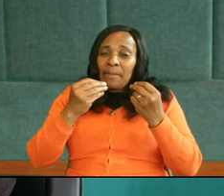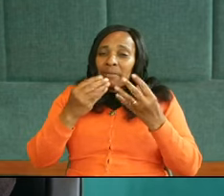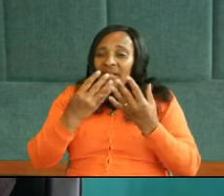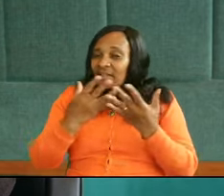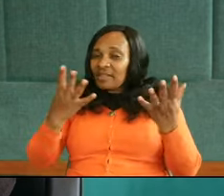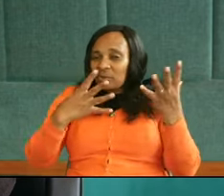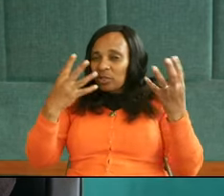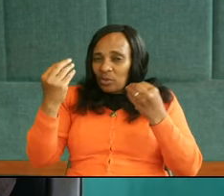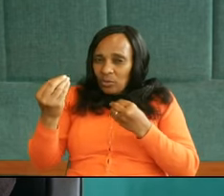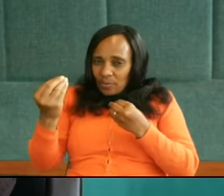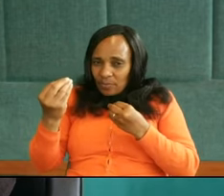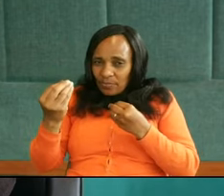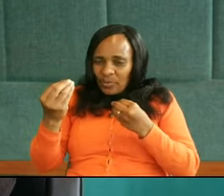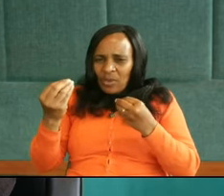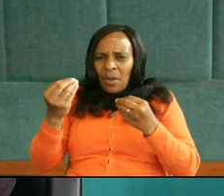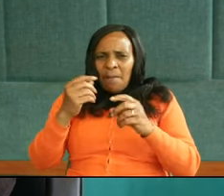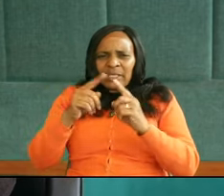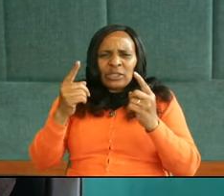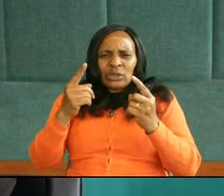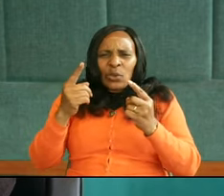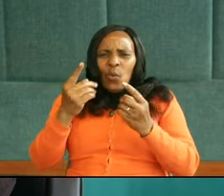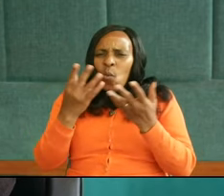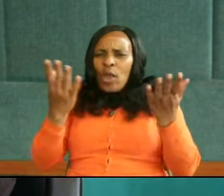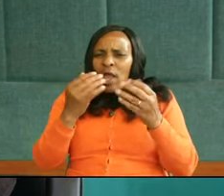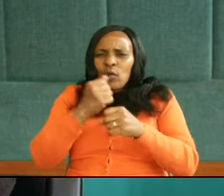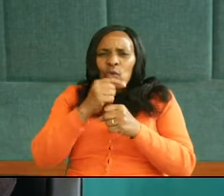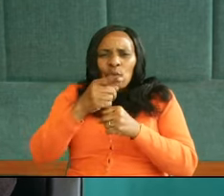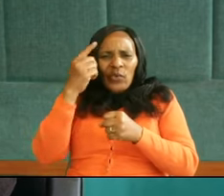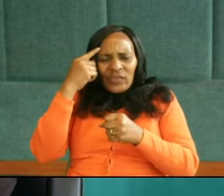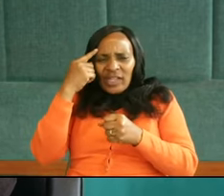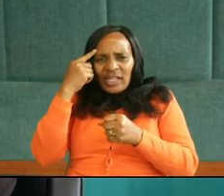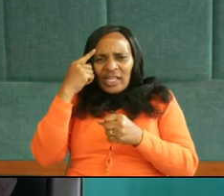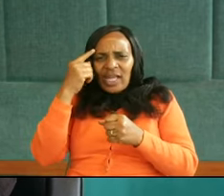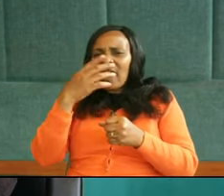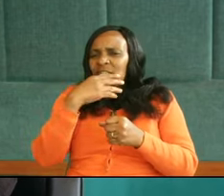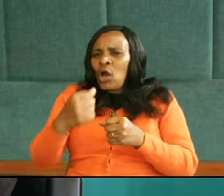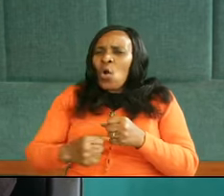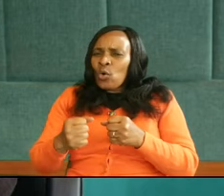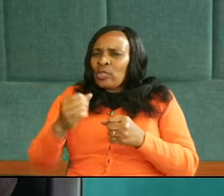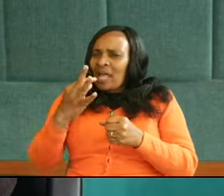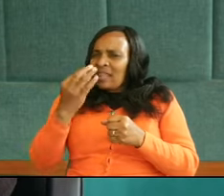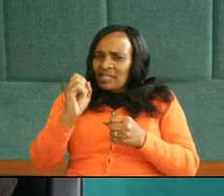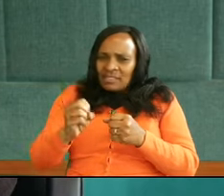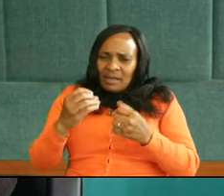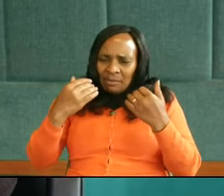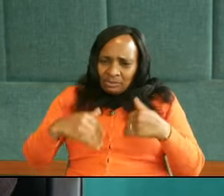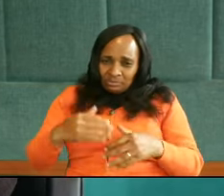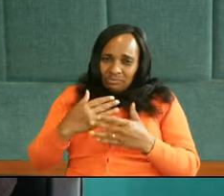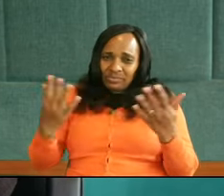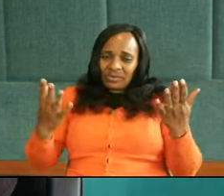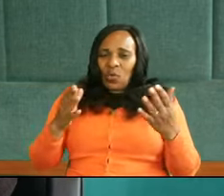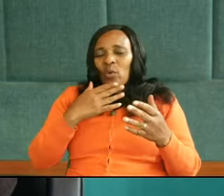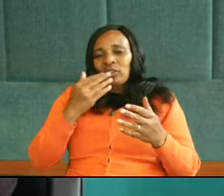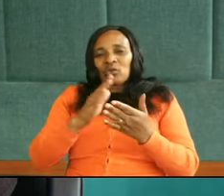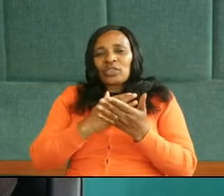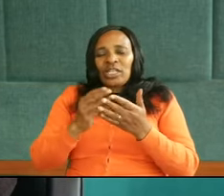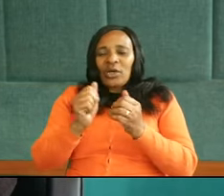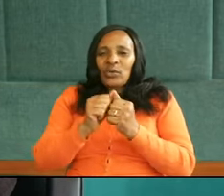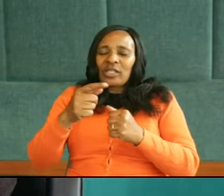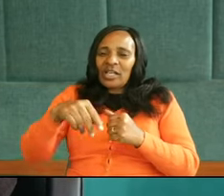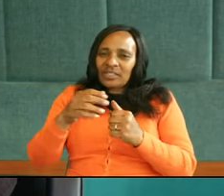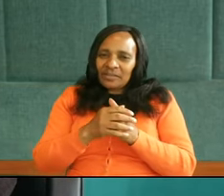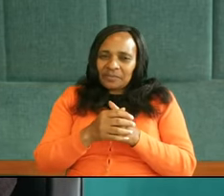teenagers, right? Where do you think you will be at the age of 30? That's a personal thing, unless you want to share with us. I don't relate to